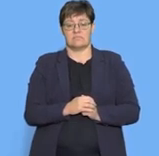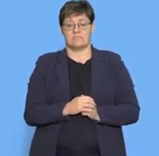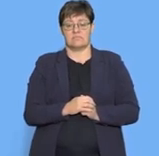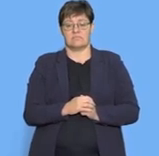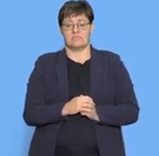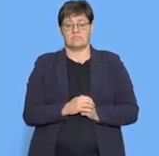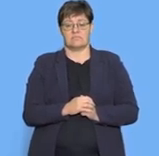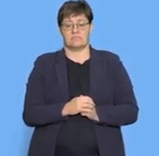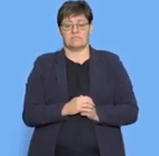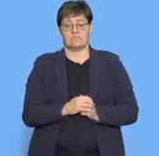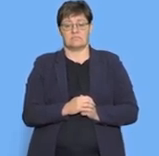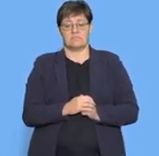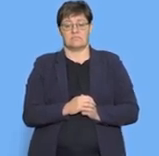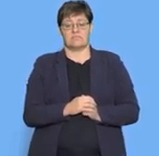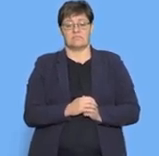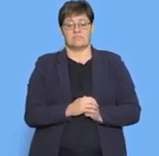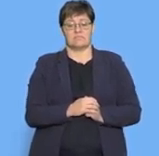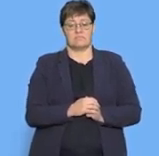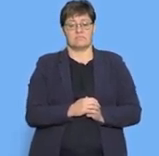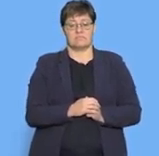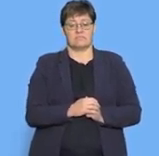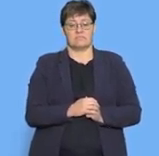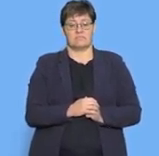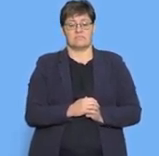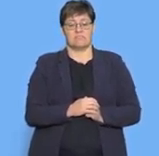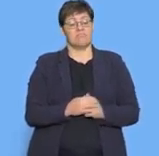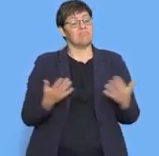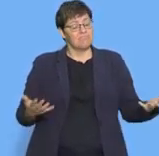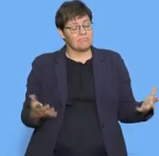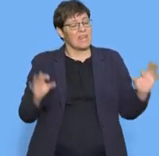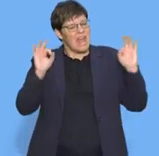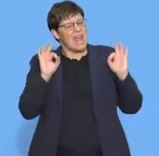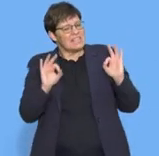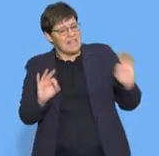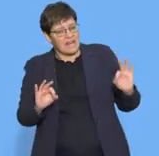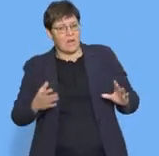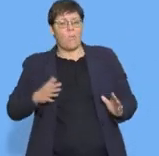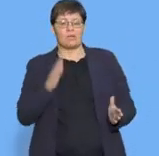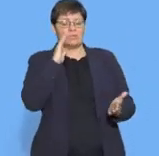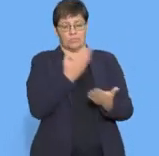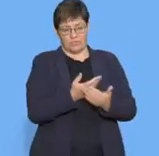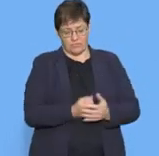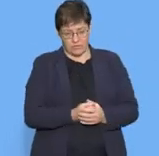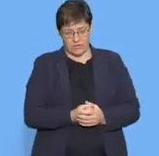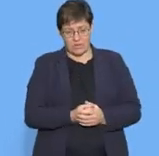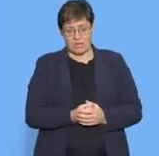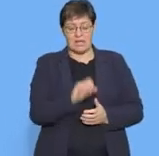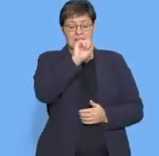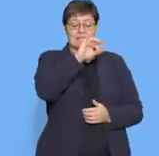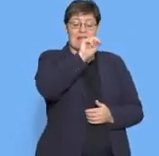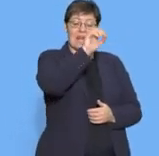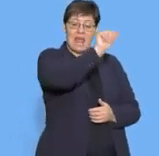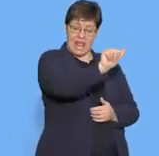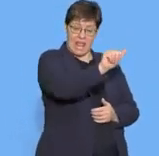B over B. And that's exactly what we needed to prove. Sine A